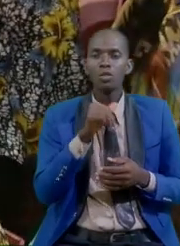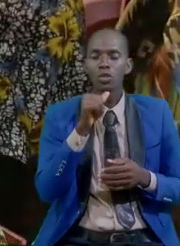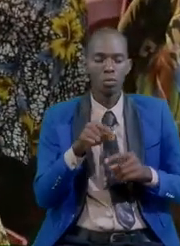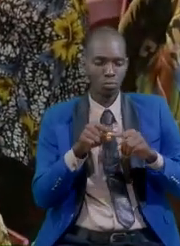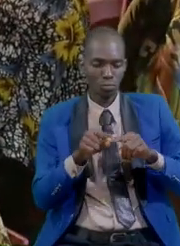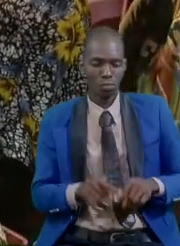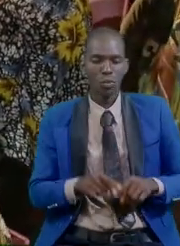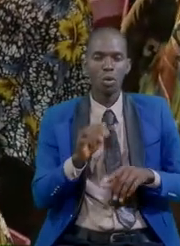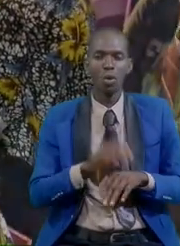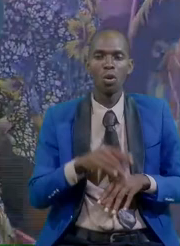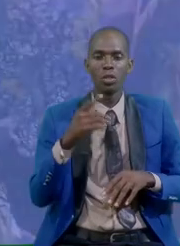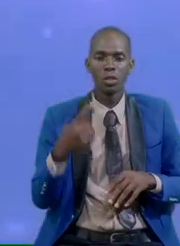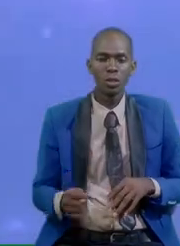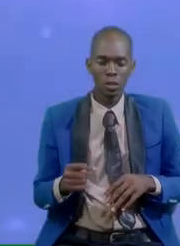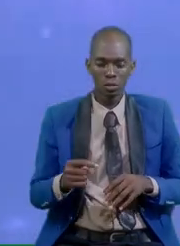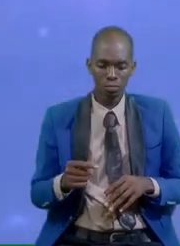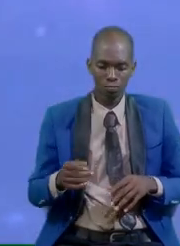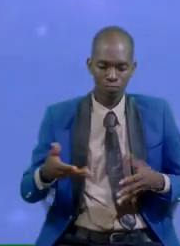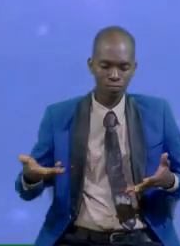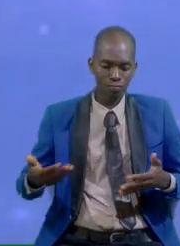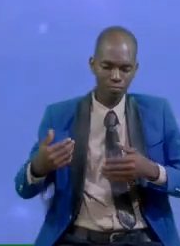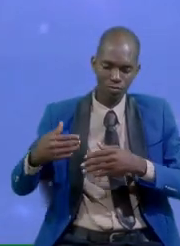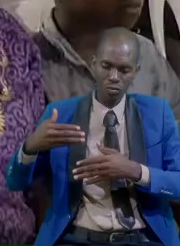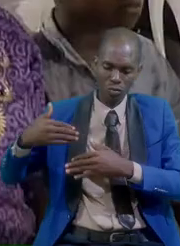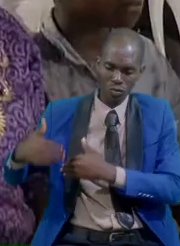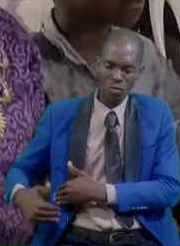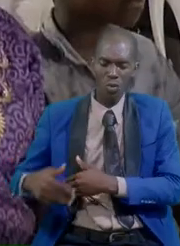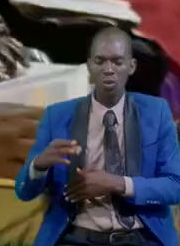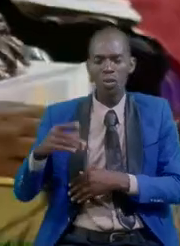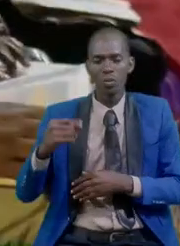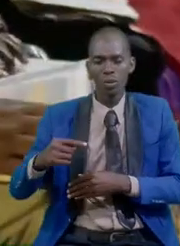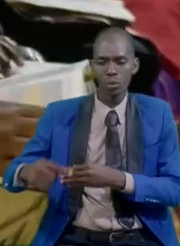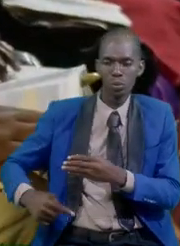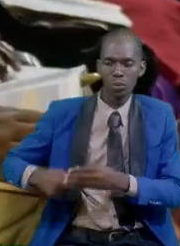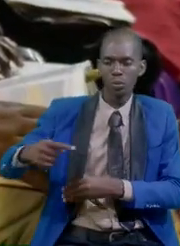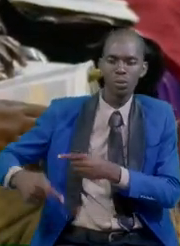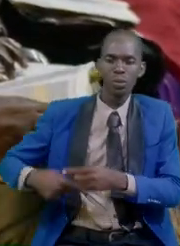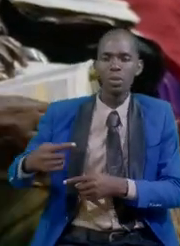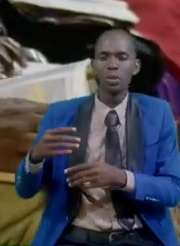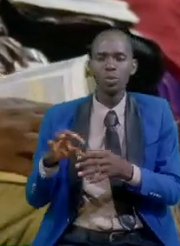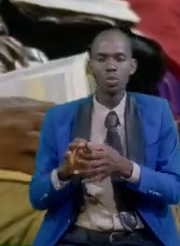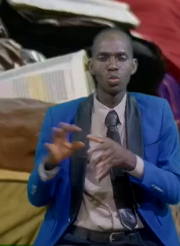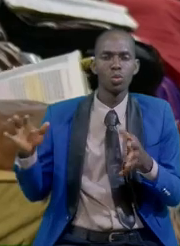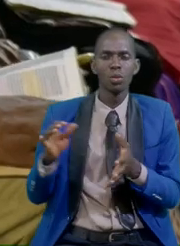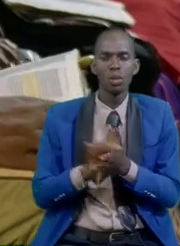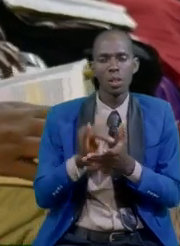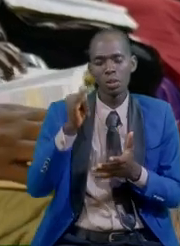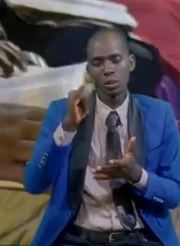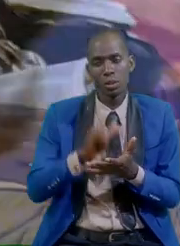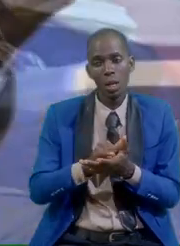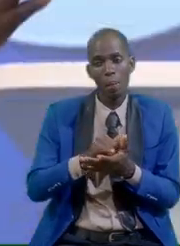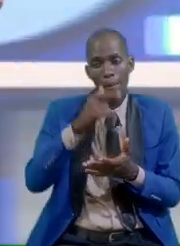edges of the wheelchair anymore. Loose that and come up, because the Lord